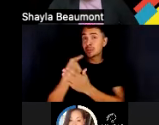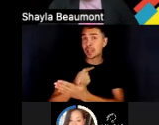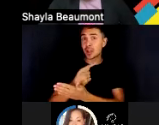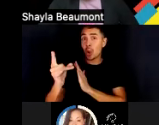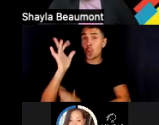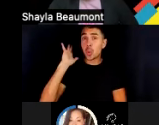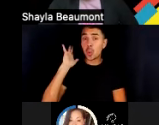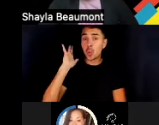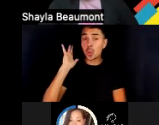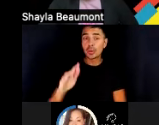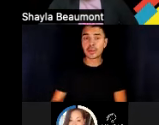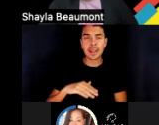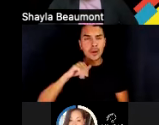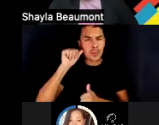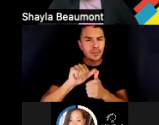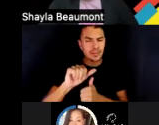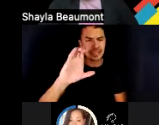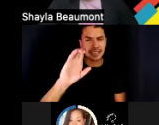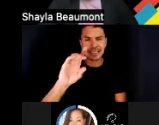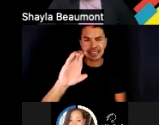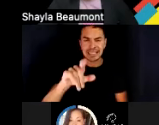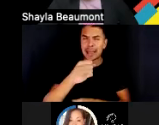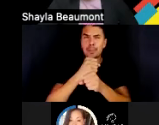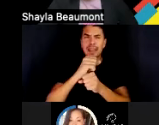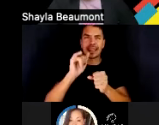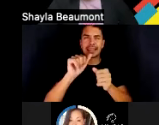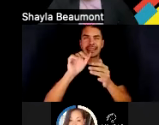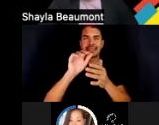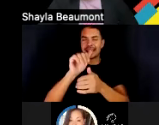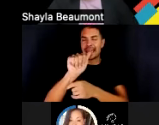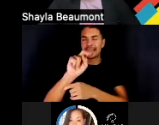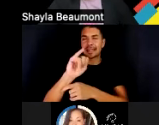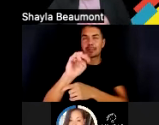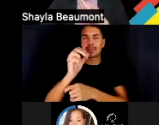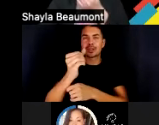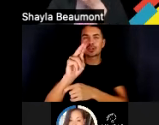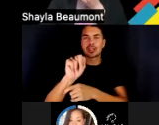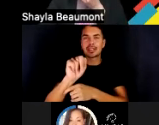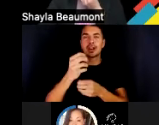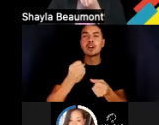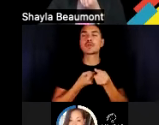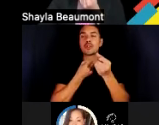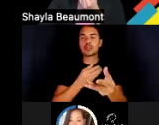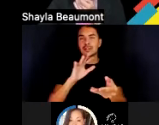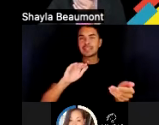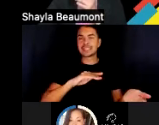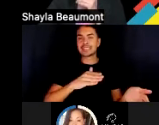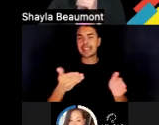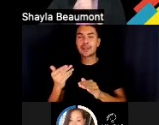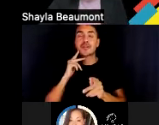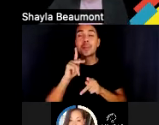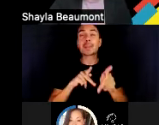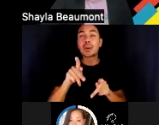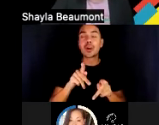had been animated. It was kind of showing causes of death over the years for folks, right?